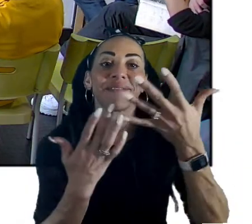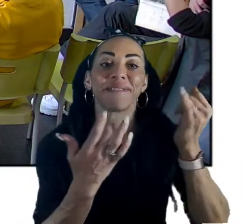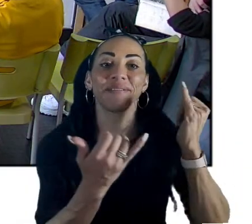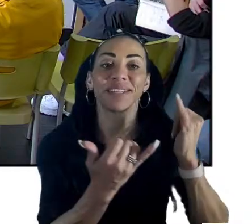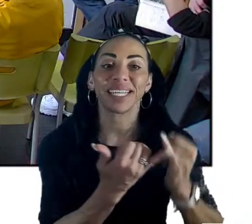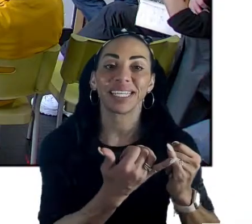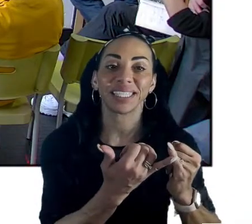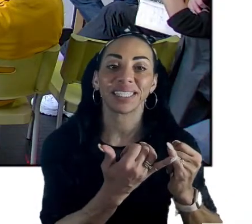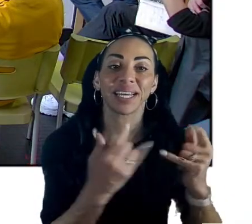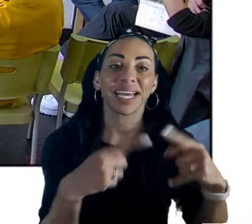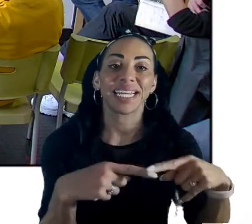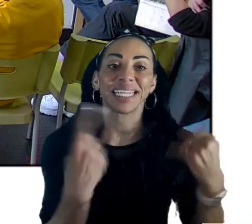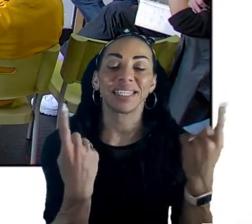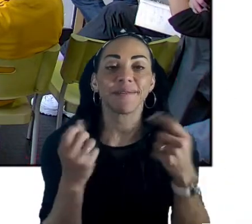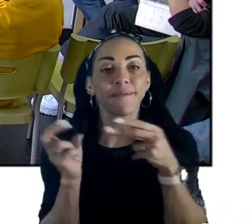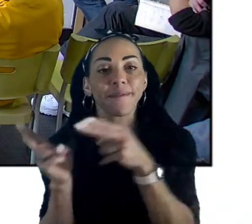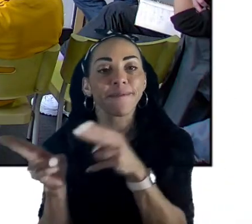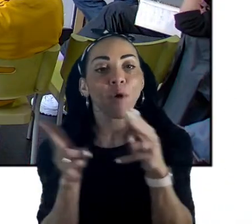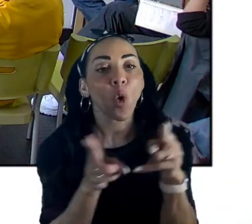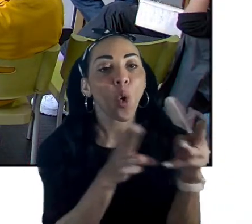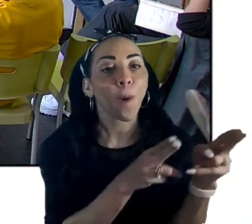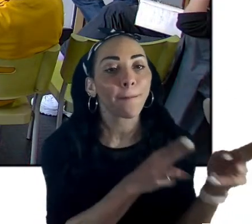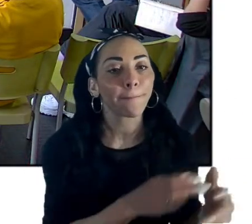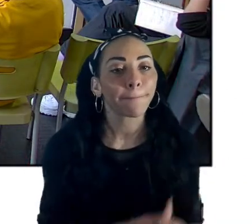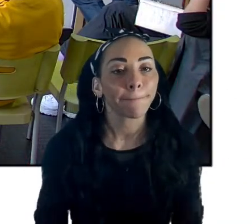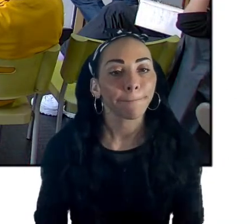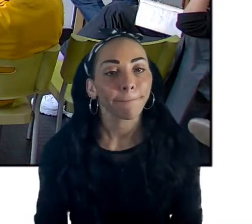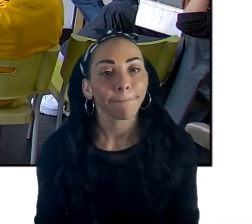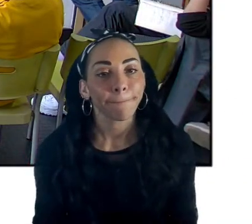form. Yeah, in a different form. Yeah. You know, it's like the